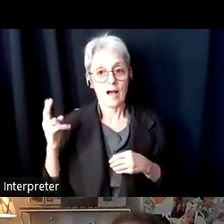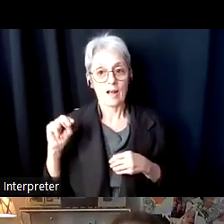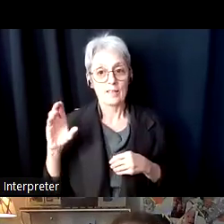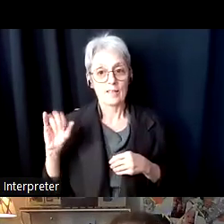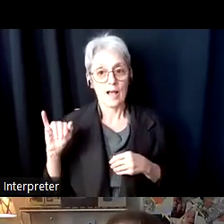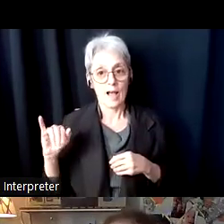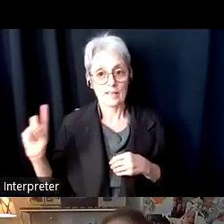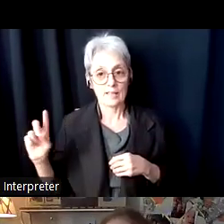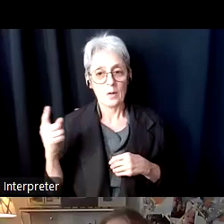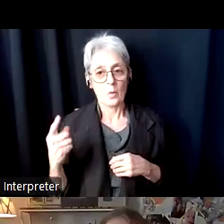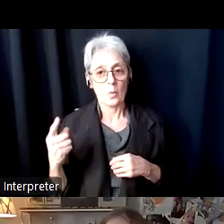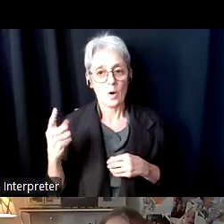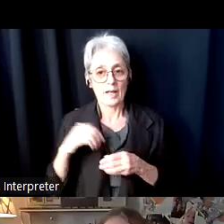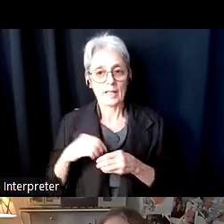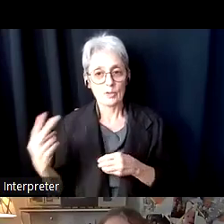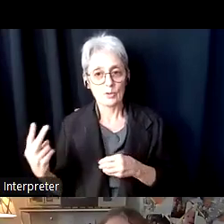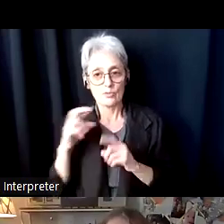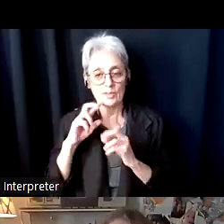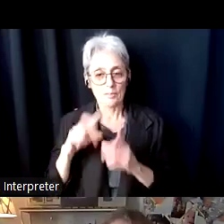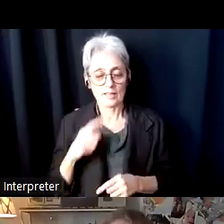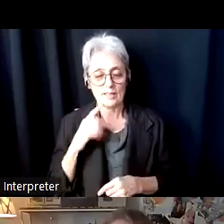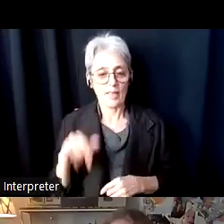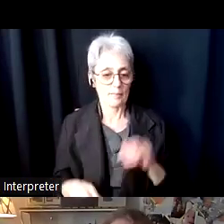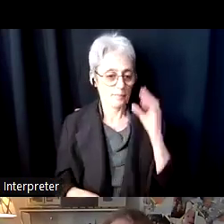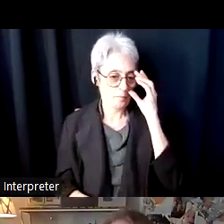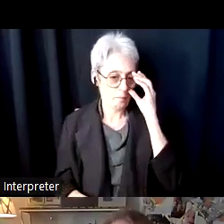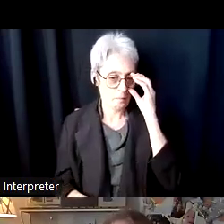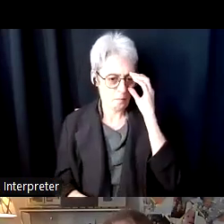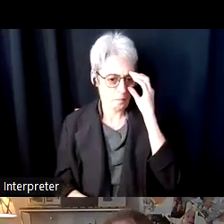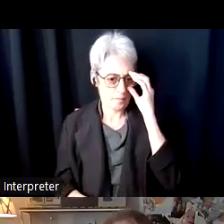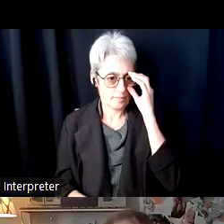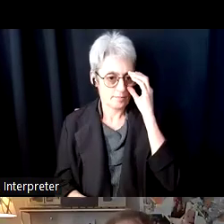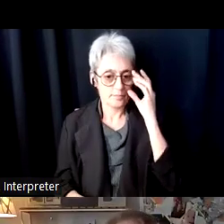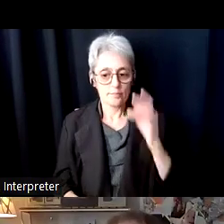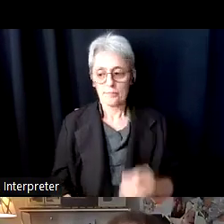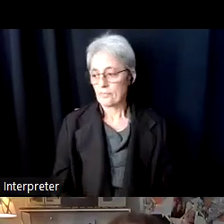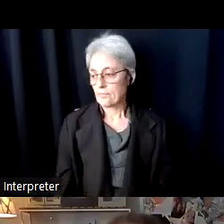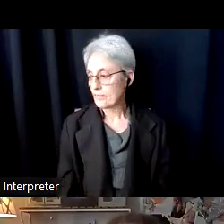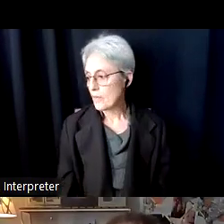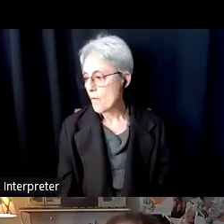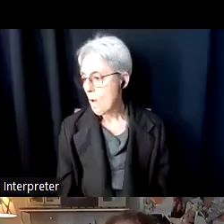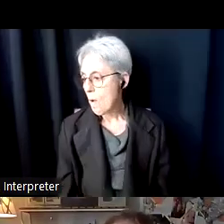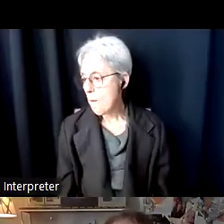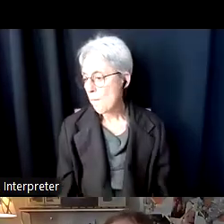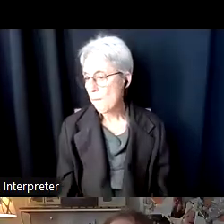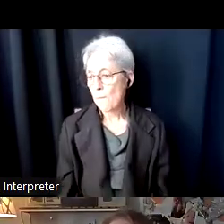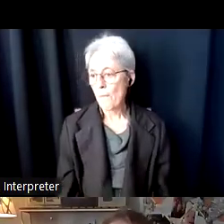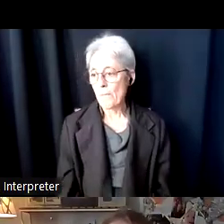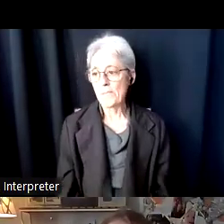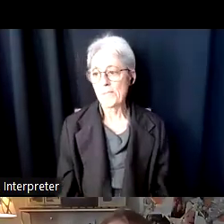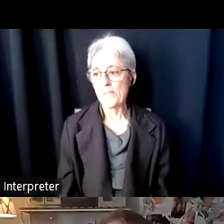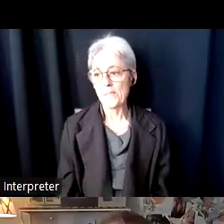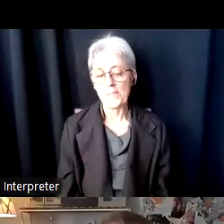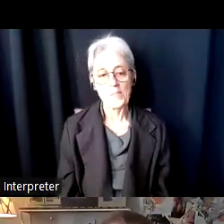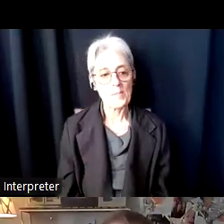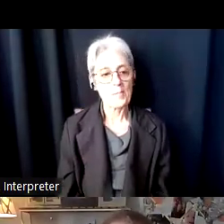2 respondents. So the next slide, we're going to take a closer look at some of these outcomes related to the experience